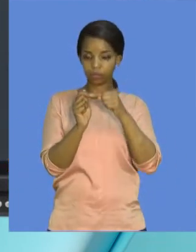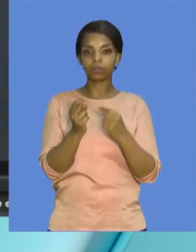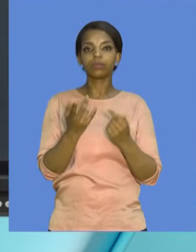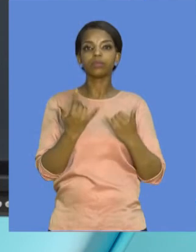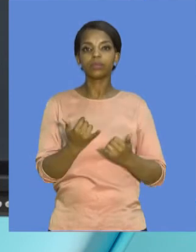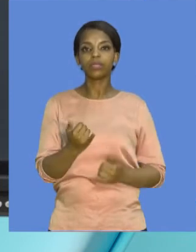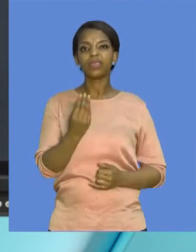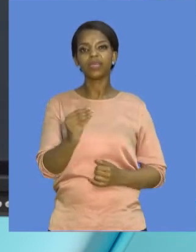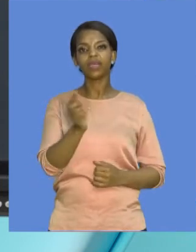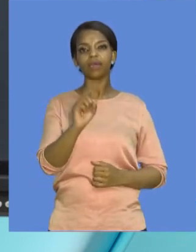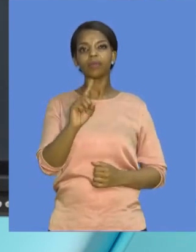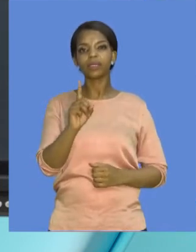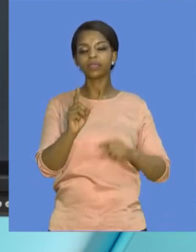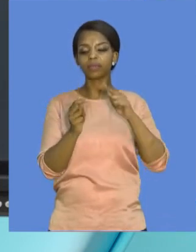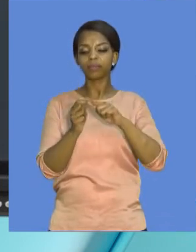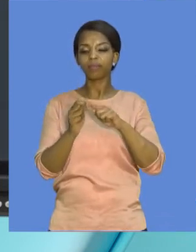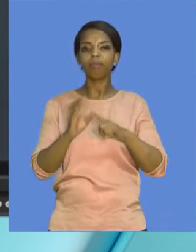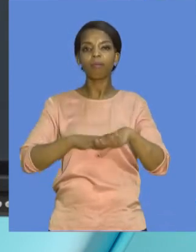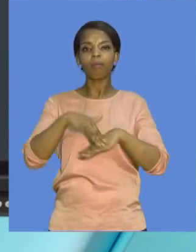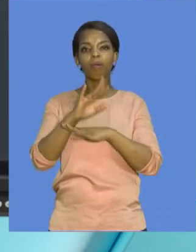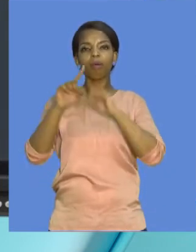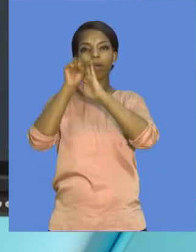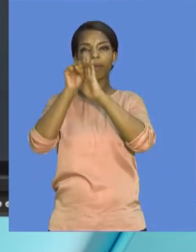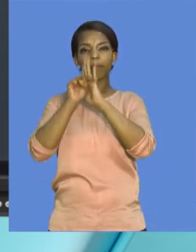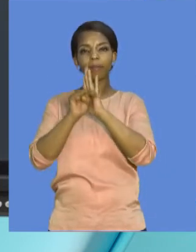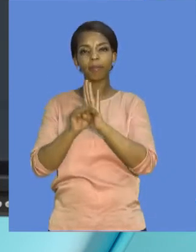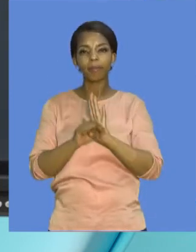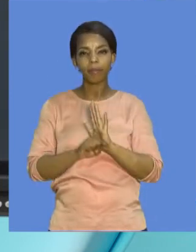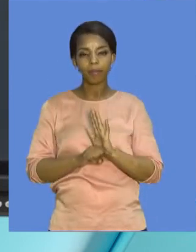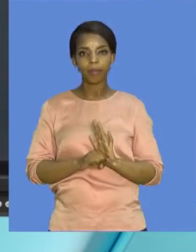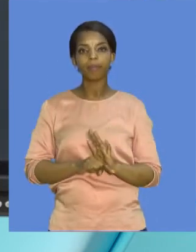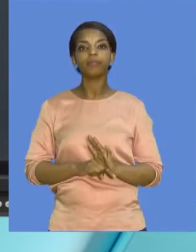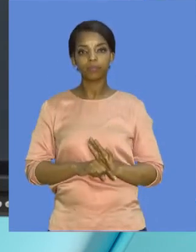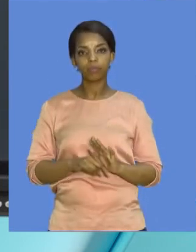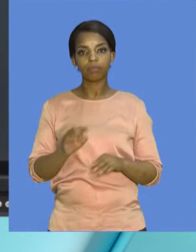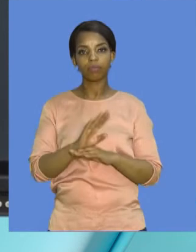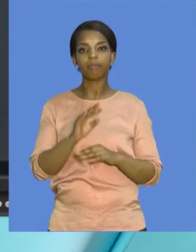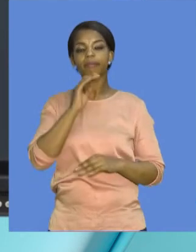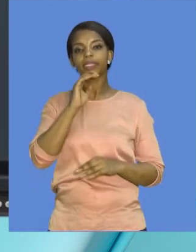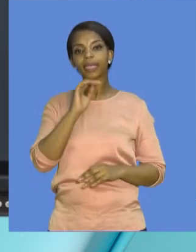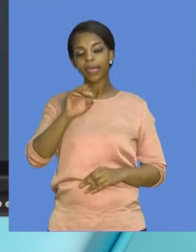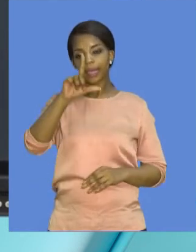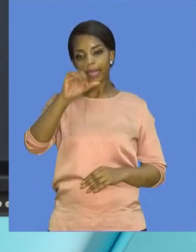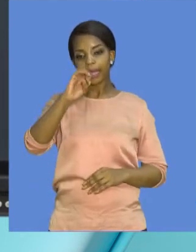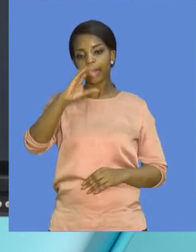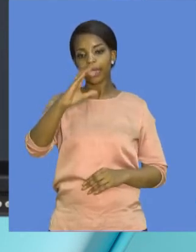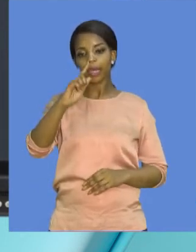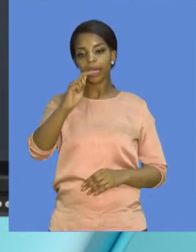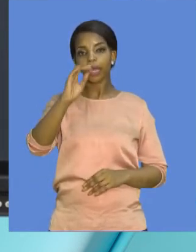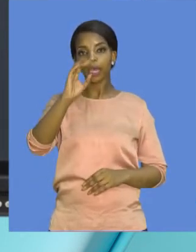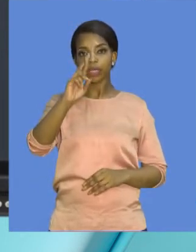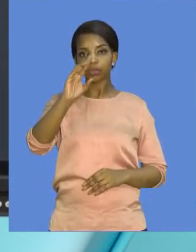either acquire excess charges or have more negative charges or more electrons than protons, or it will